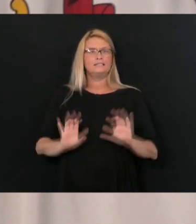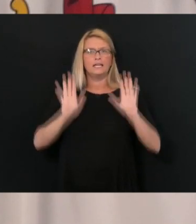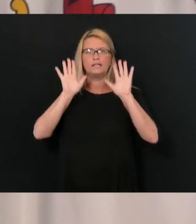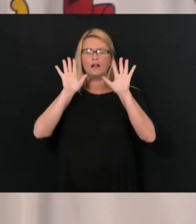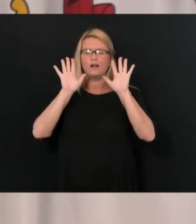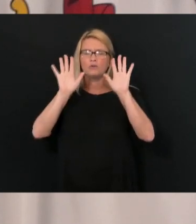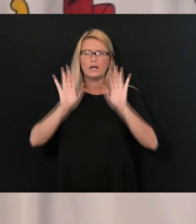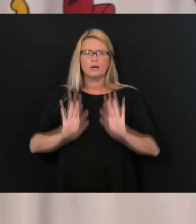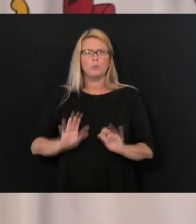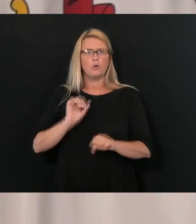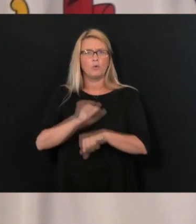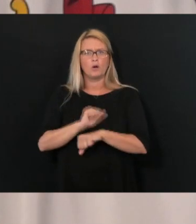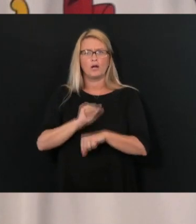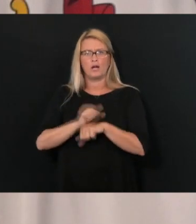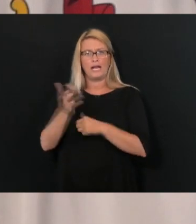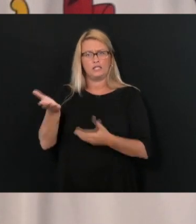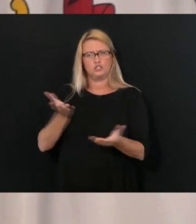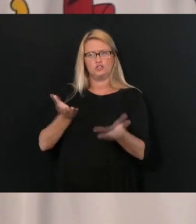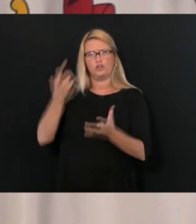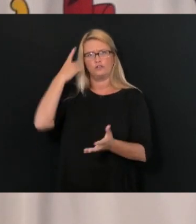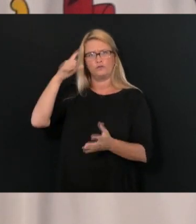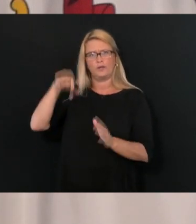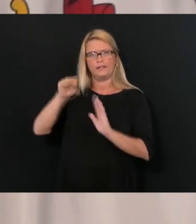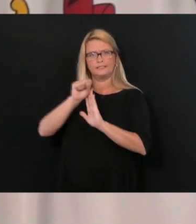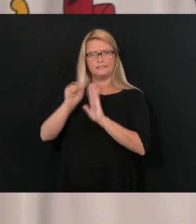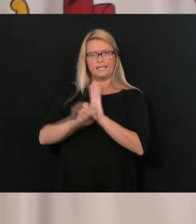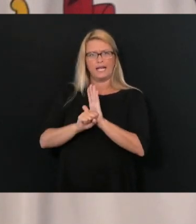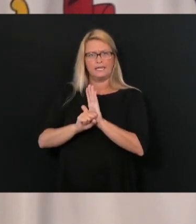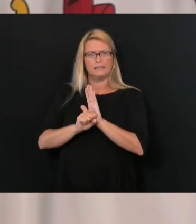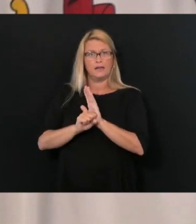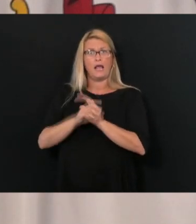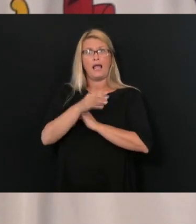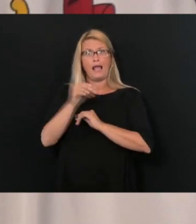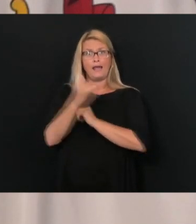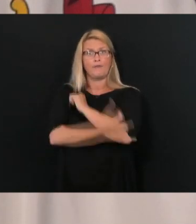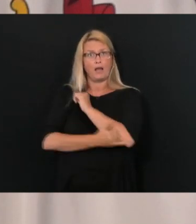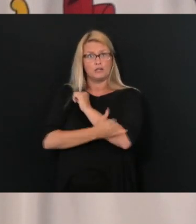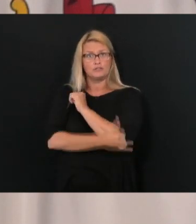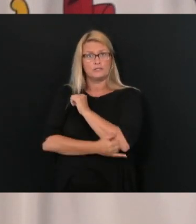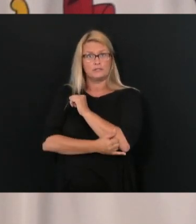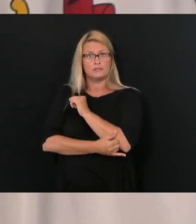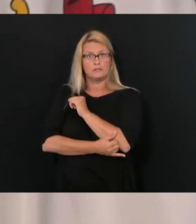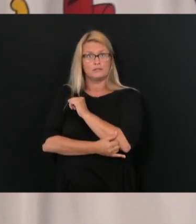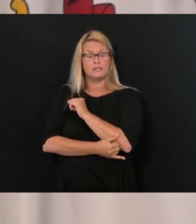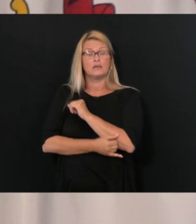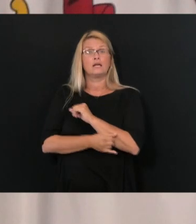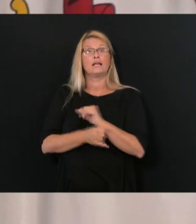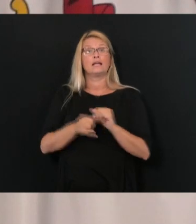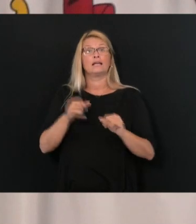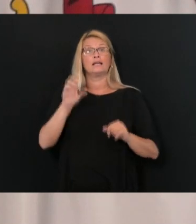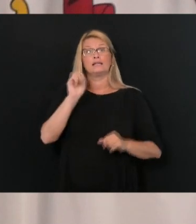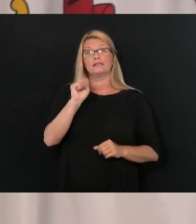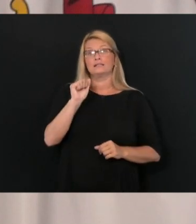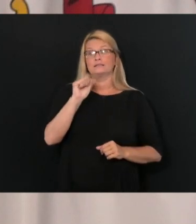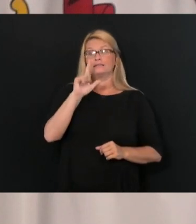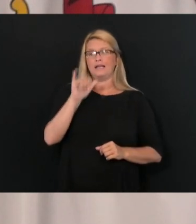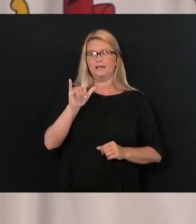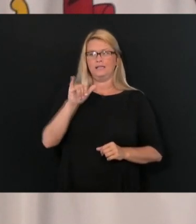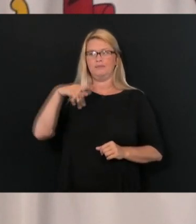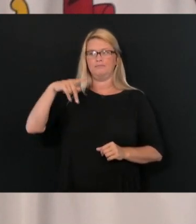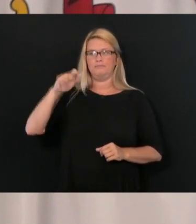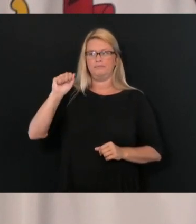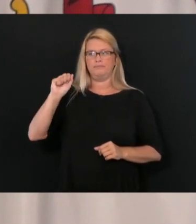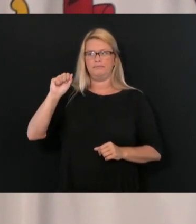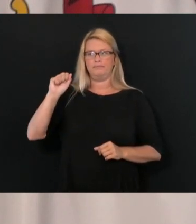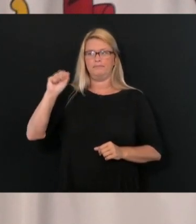and service for our state and this nation. As well did Sally Pat, his